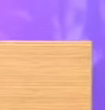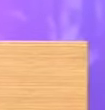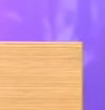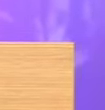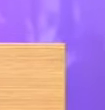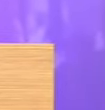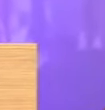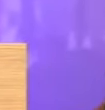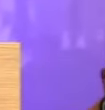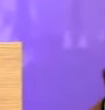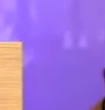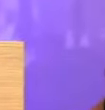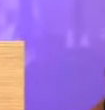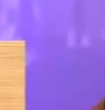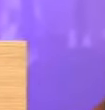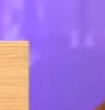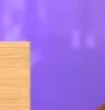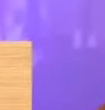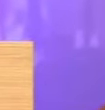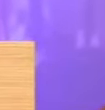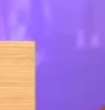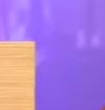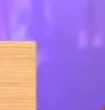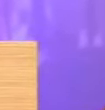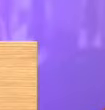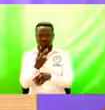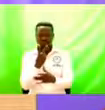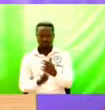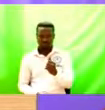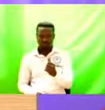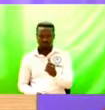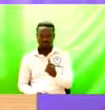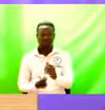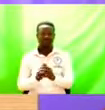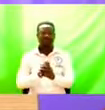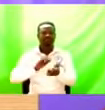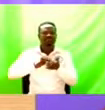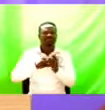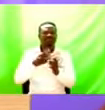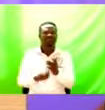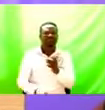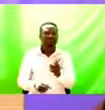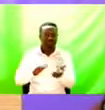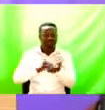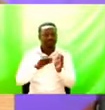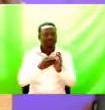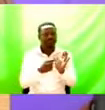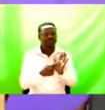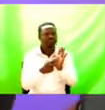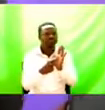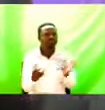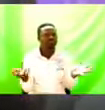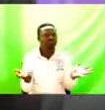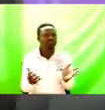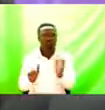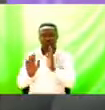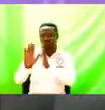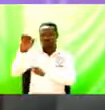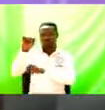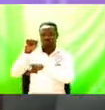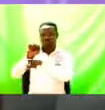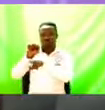were described as a dual theophany. It was a manifestation of God